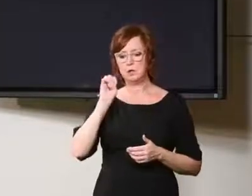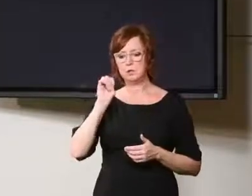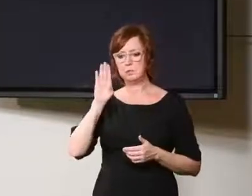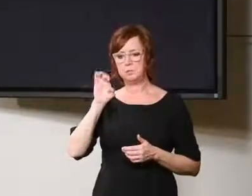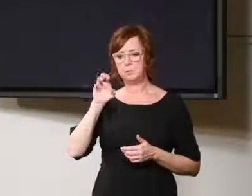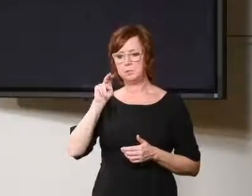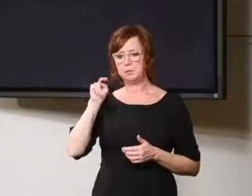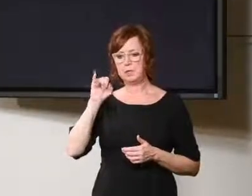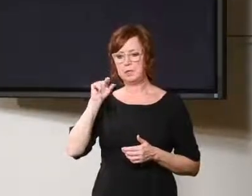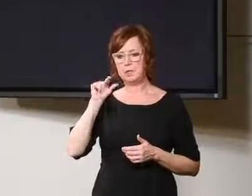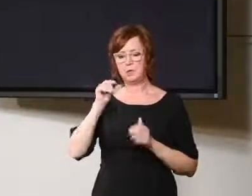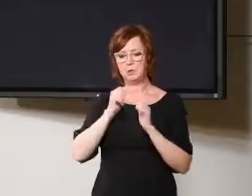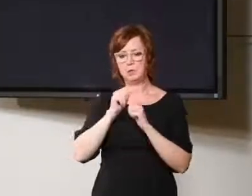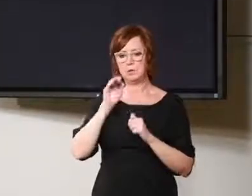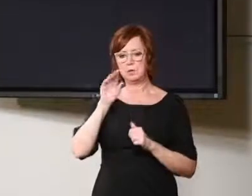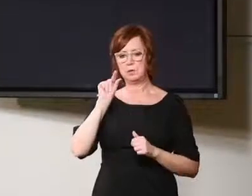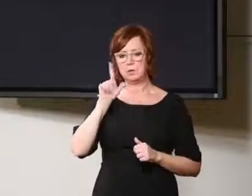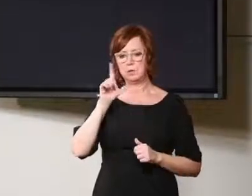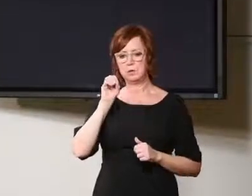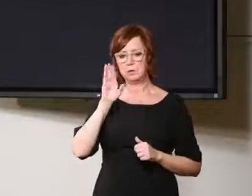Global.